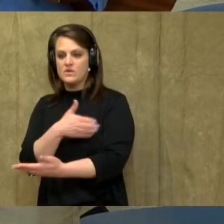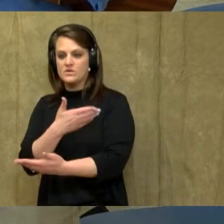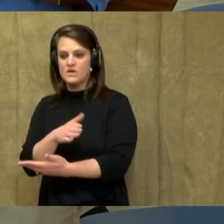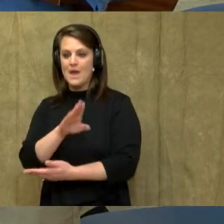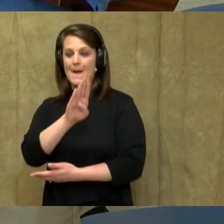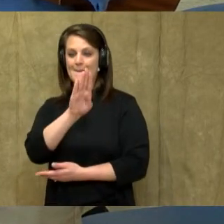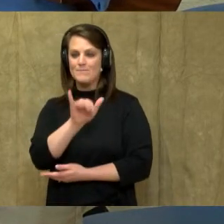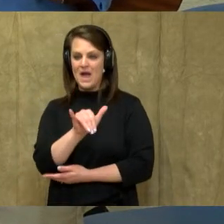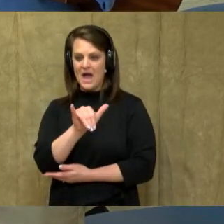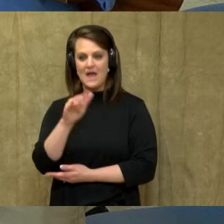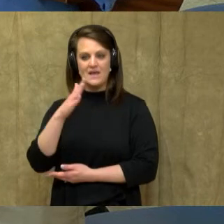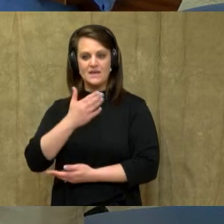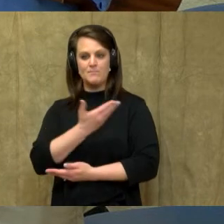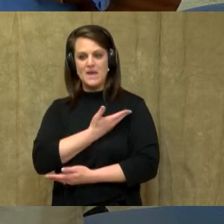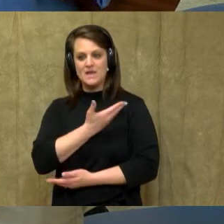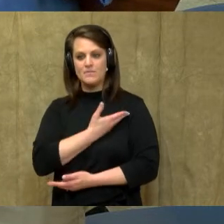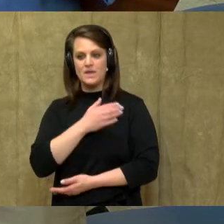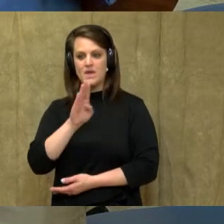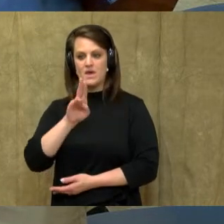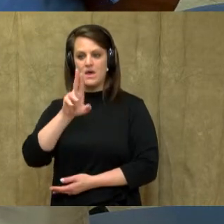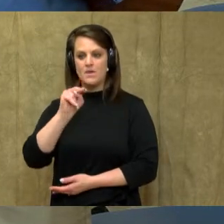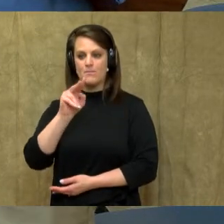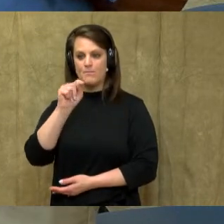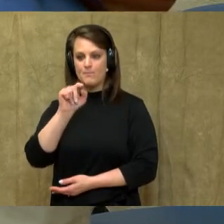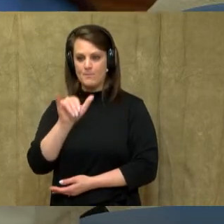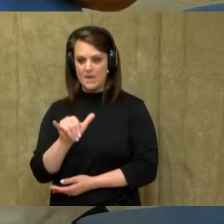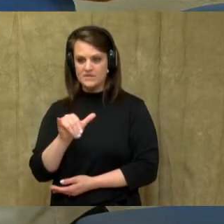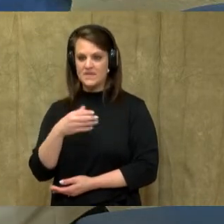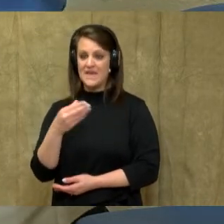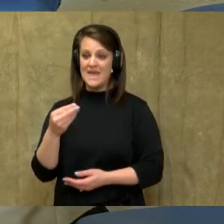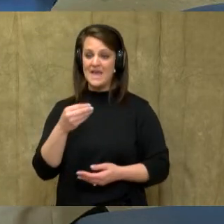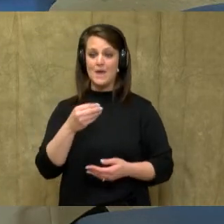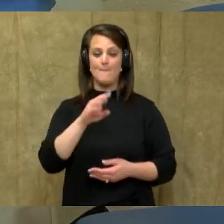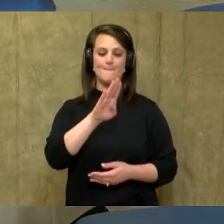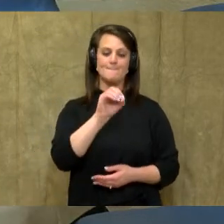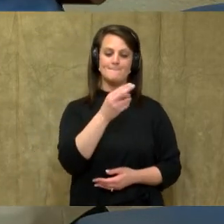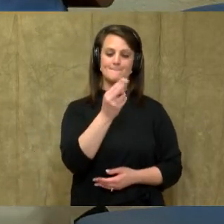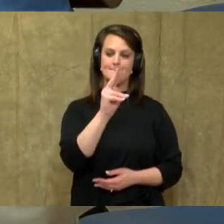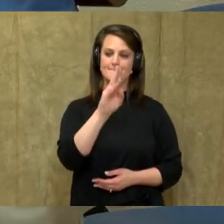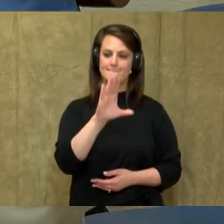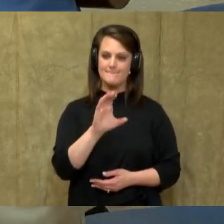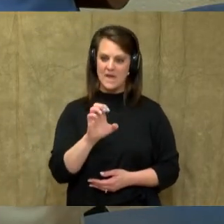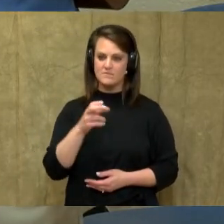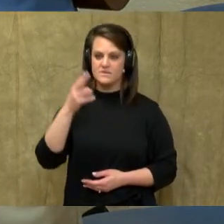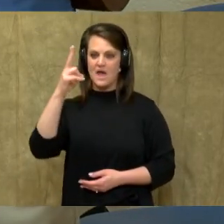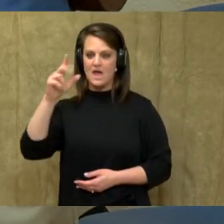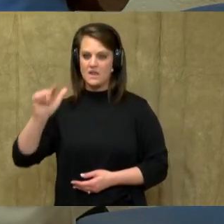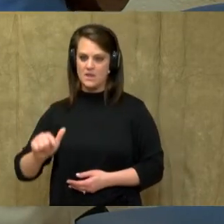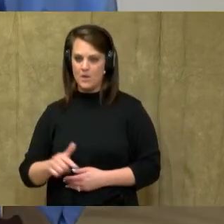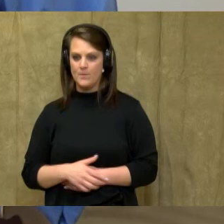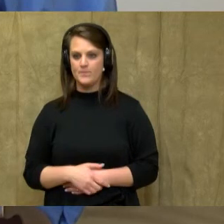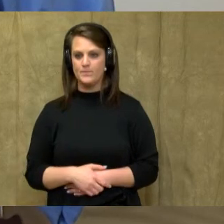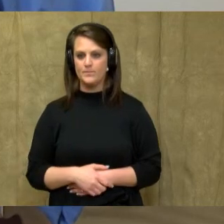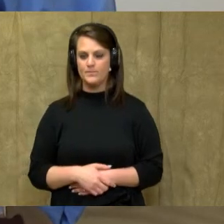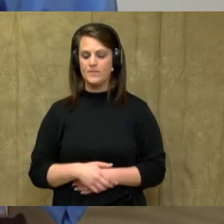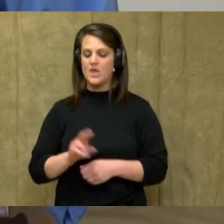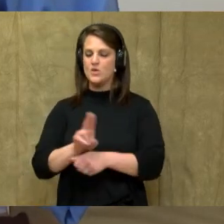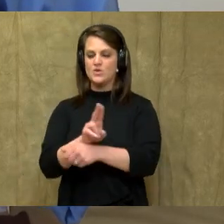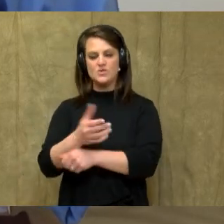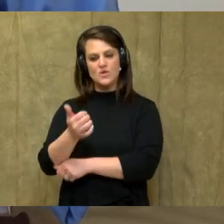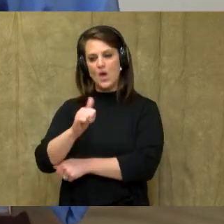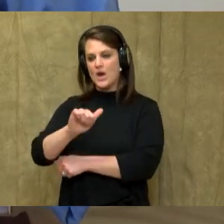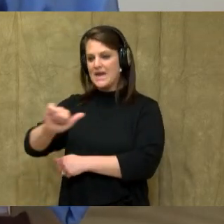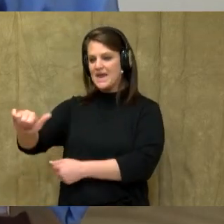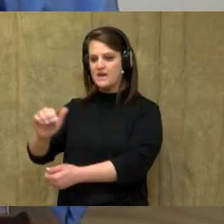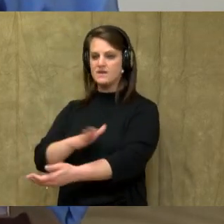Baby Bunting and Bounce High, Bounce Low. We can use this on any song that uses